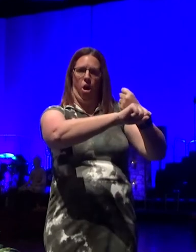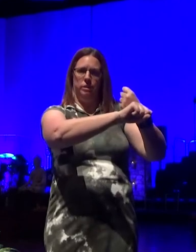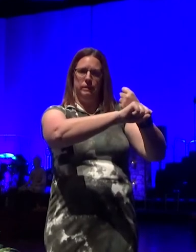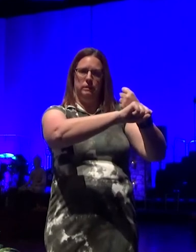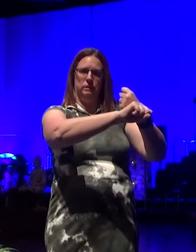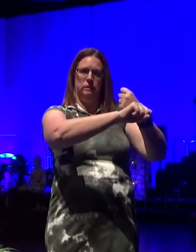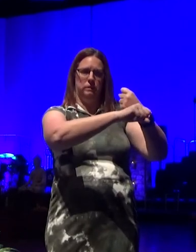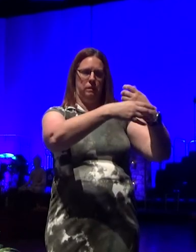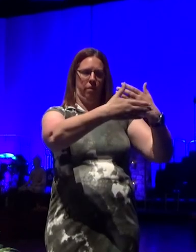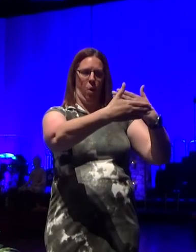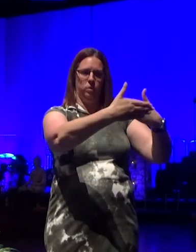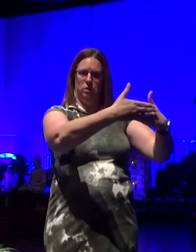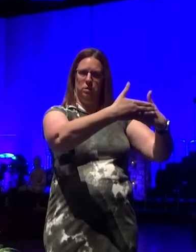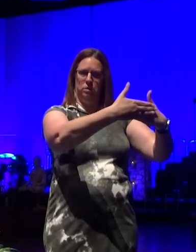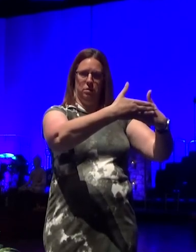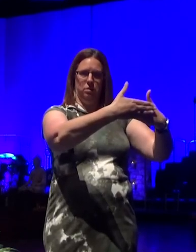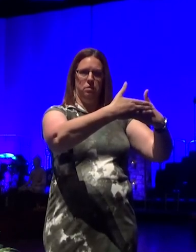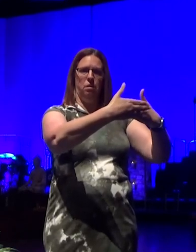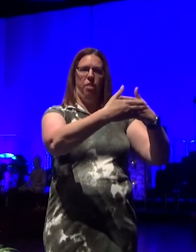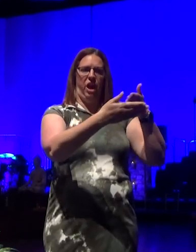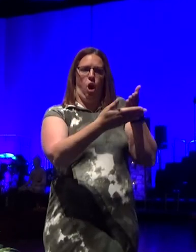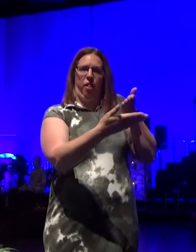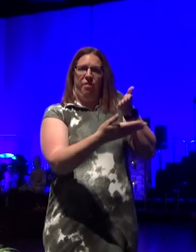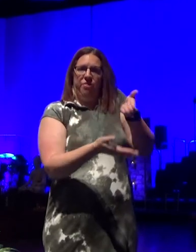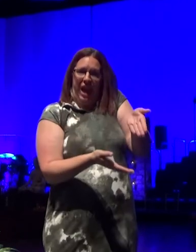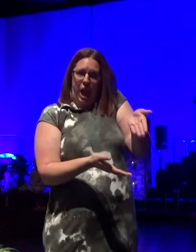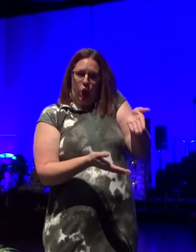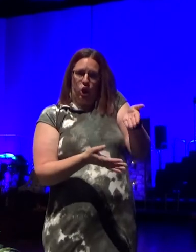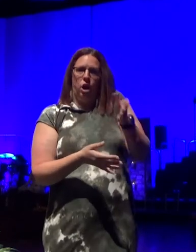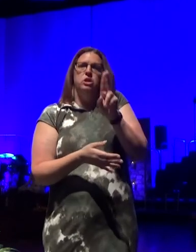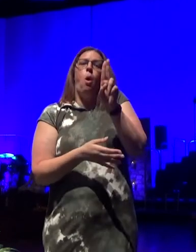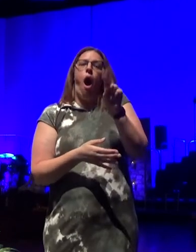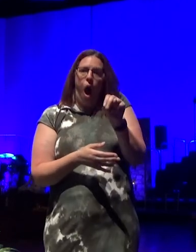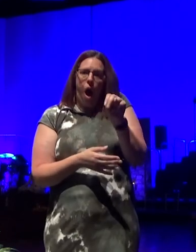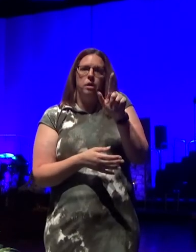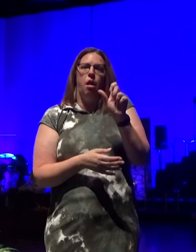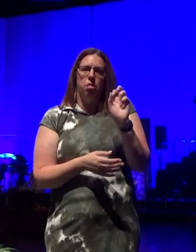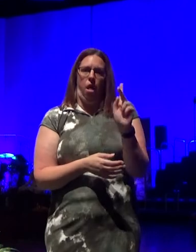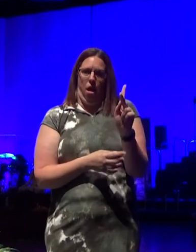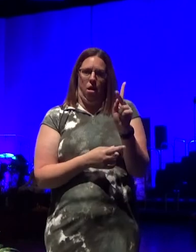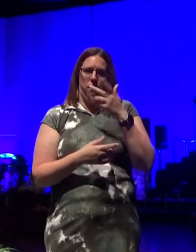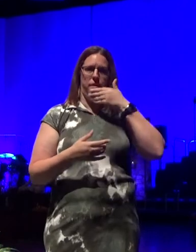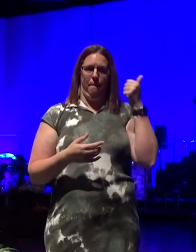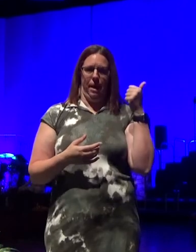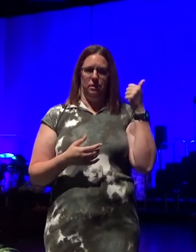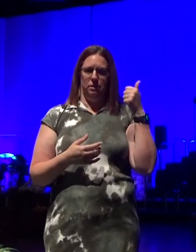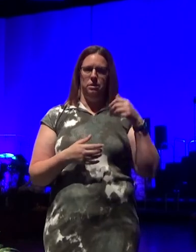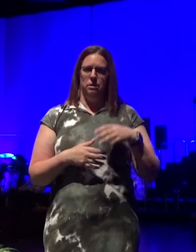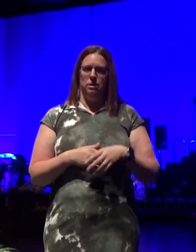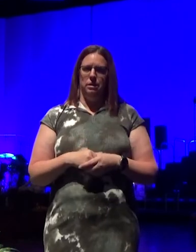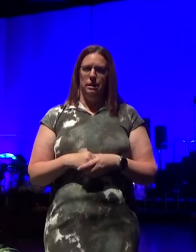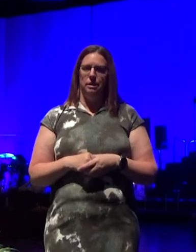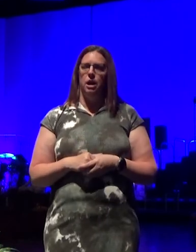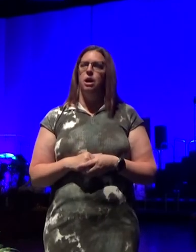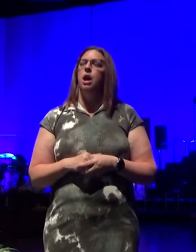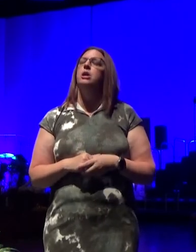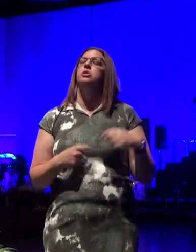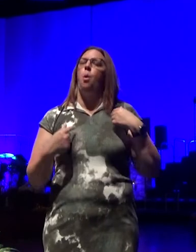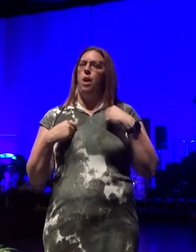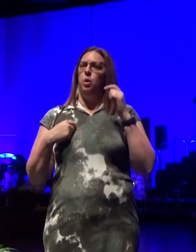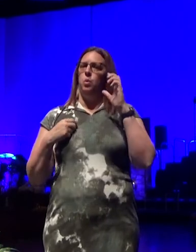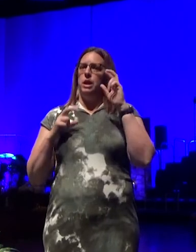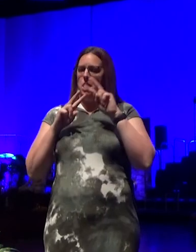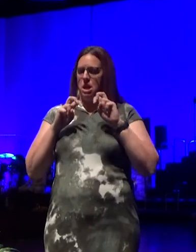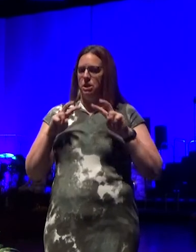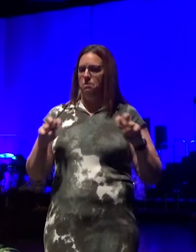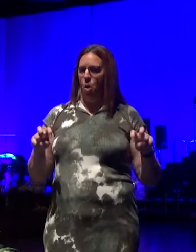unlock the best of what is within us. And so in exploring this topic of our challenges, I invite